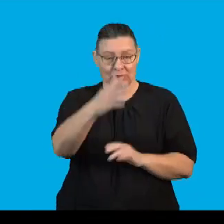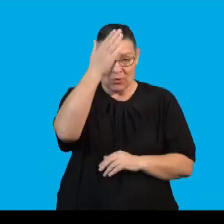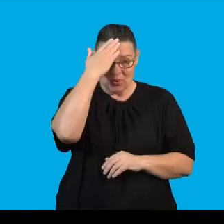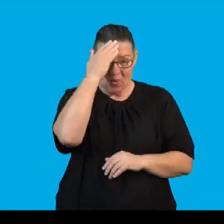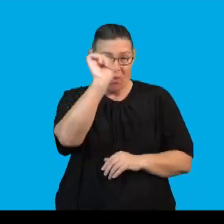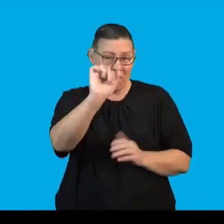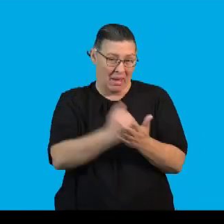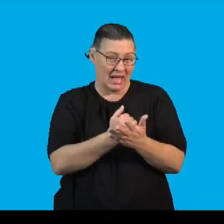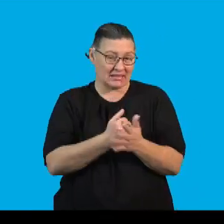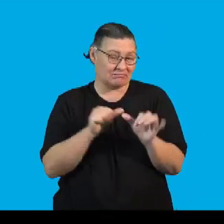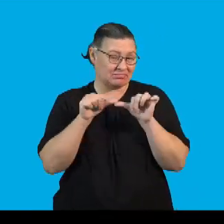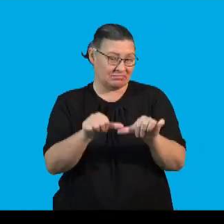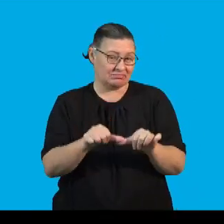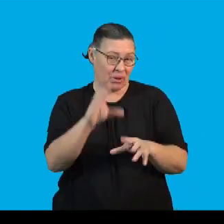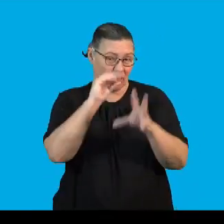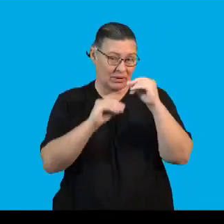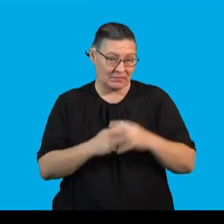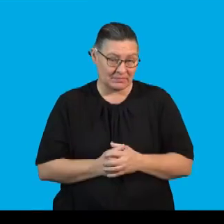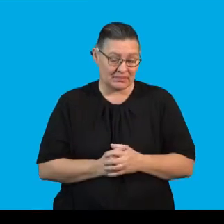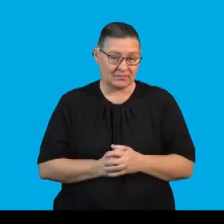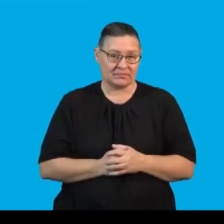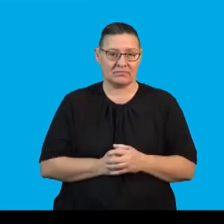the others, but you are supposed to know them.